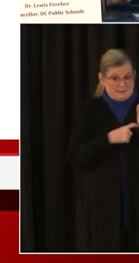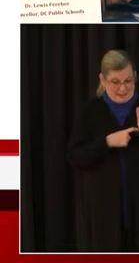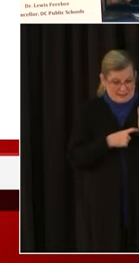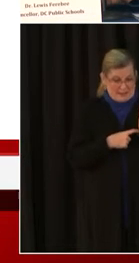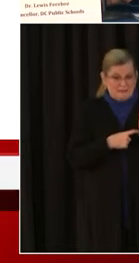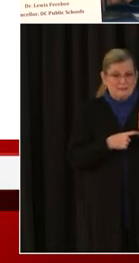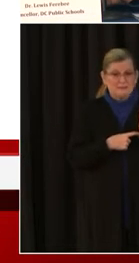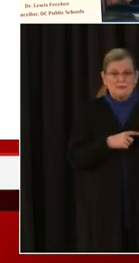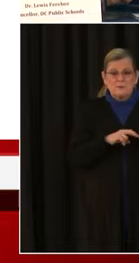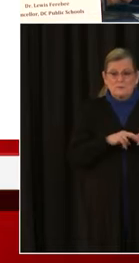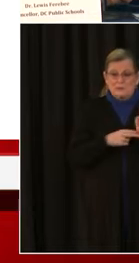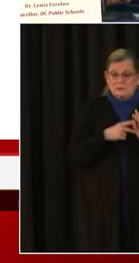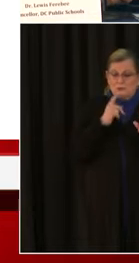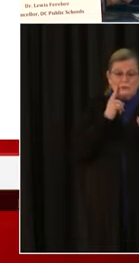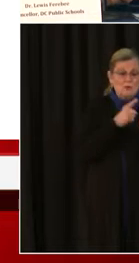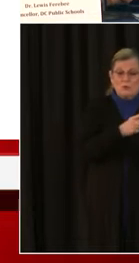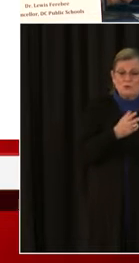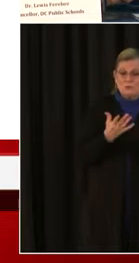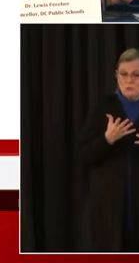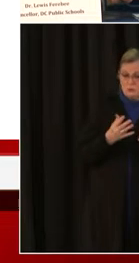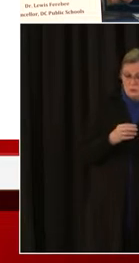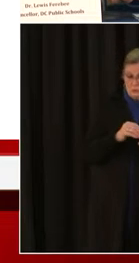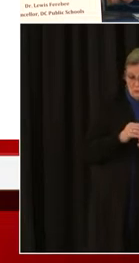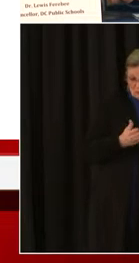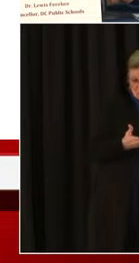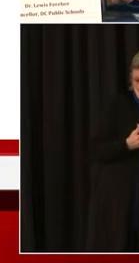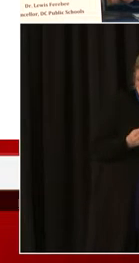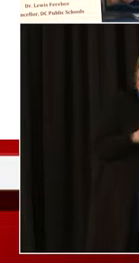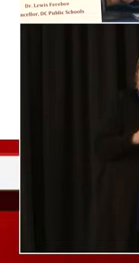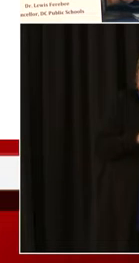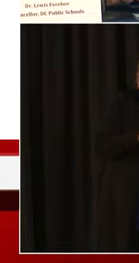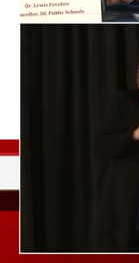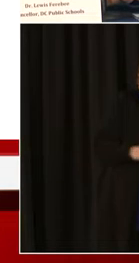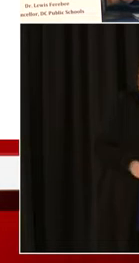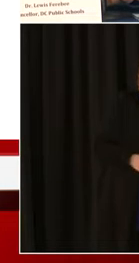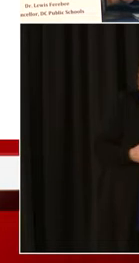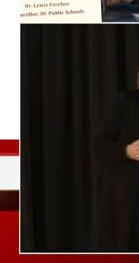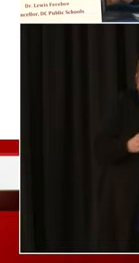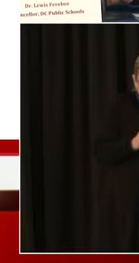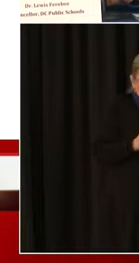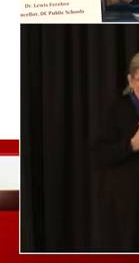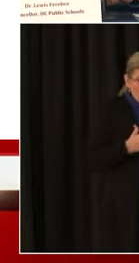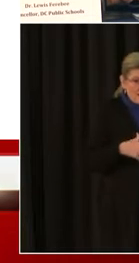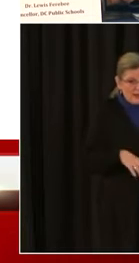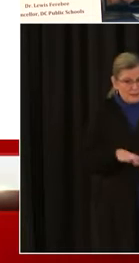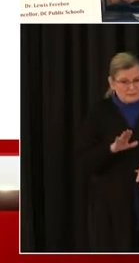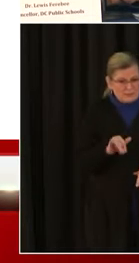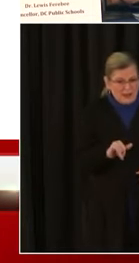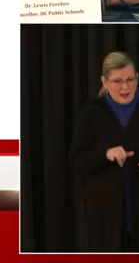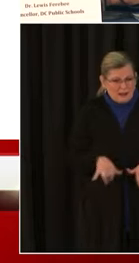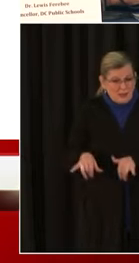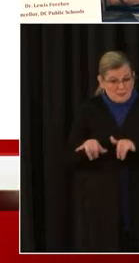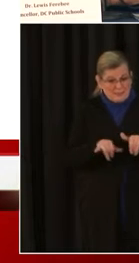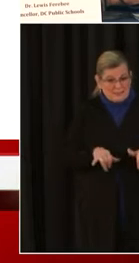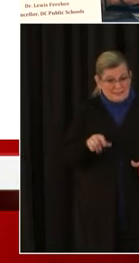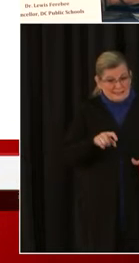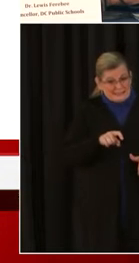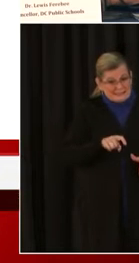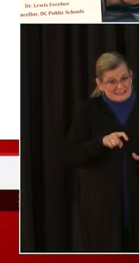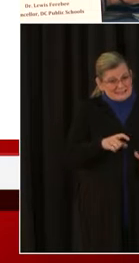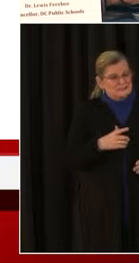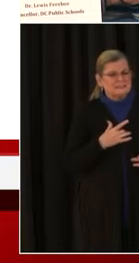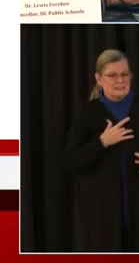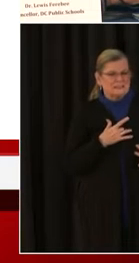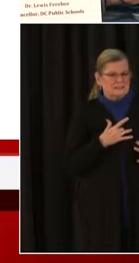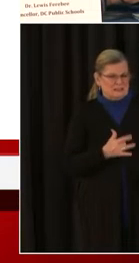the goal would be to serve more students, and it could be organized by common needs among students. And